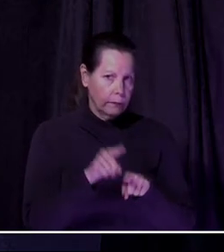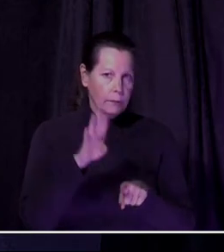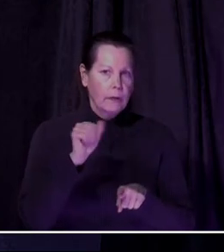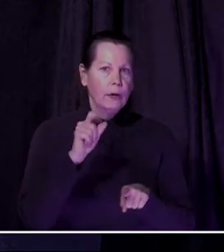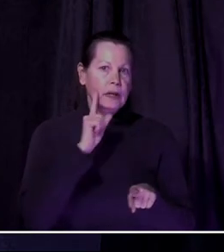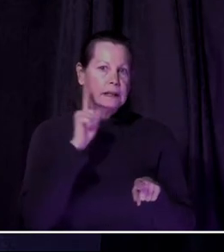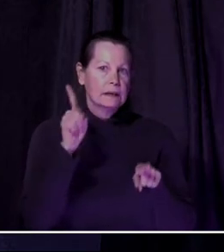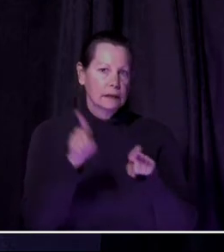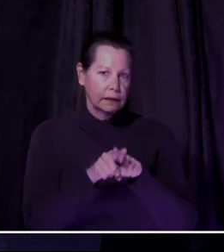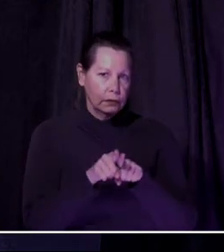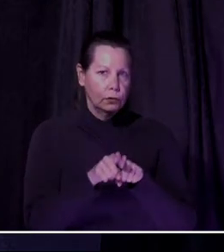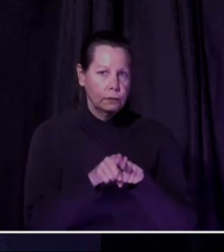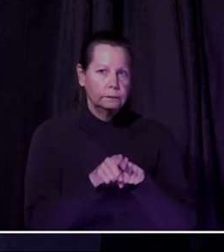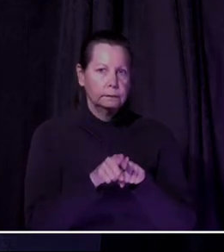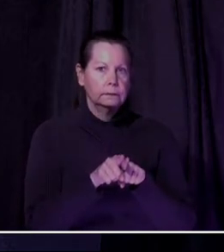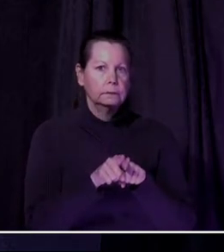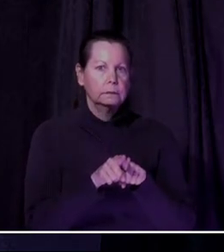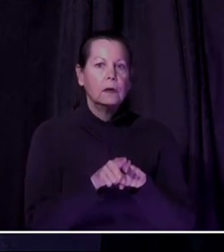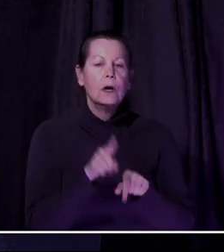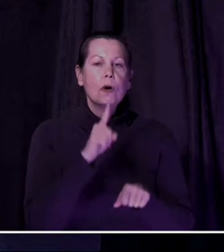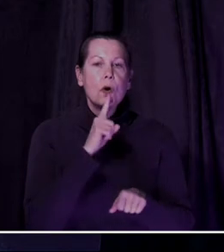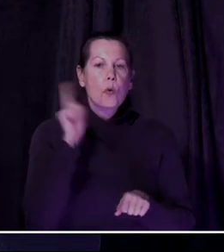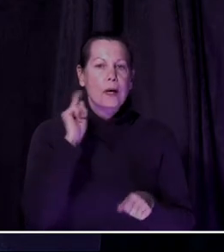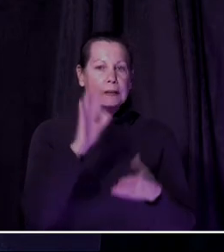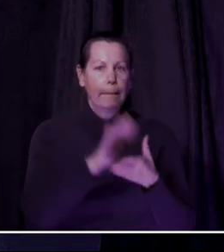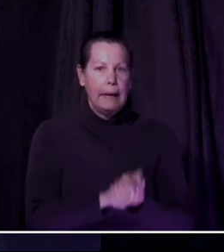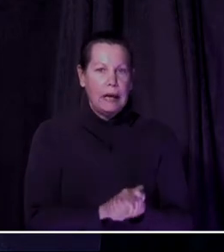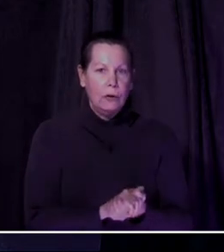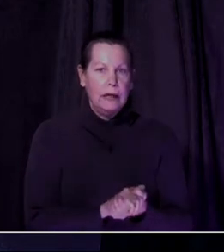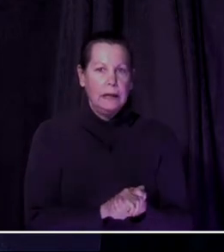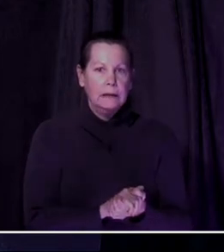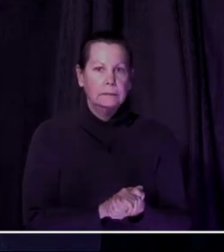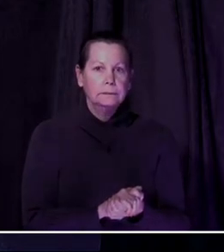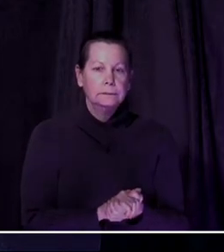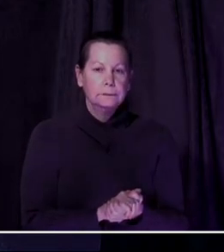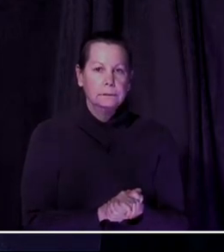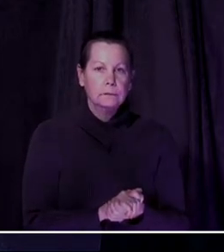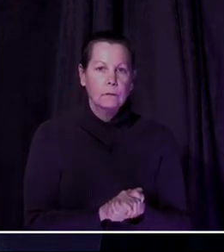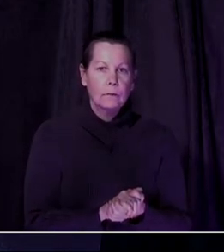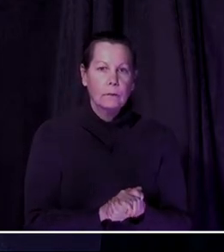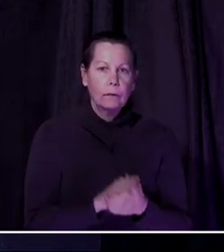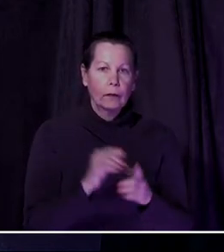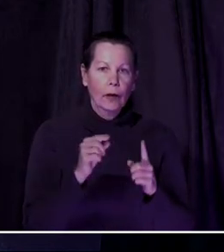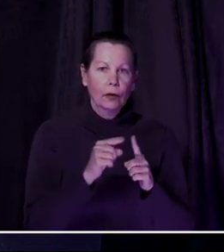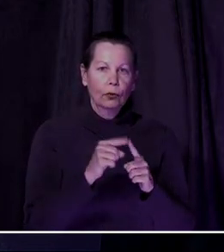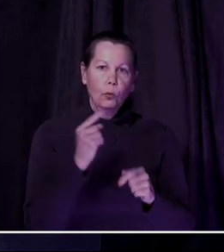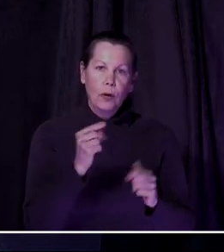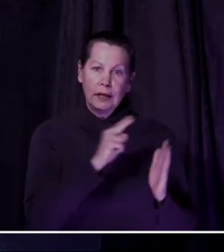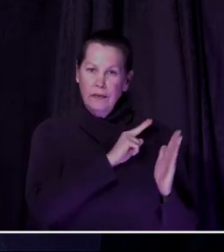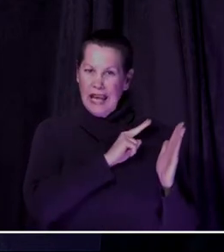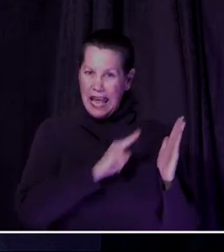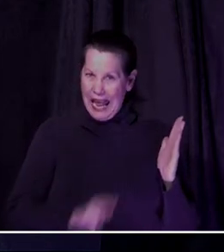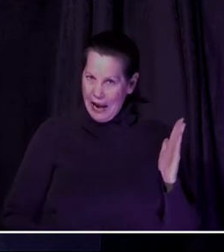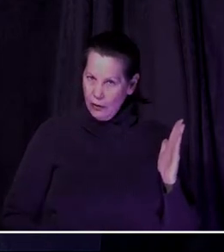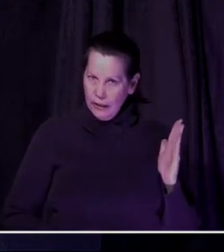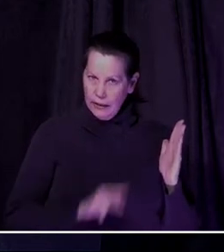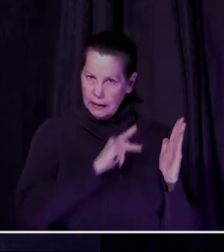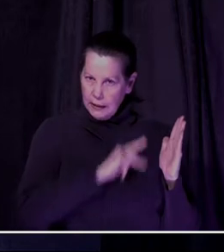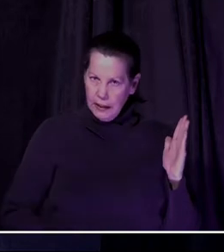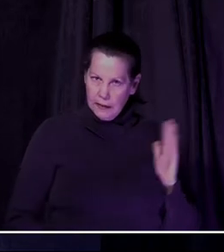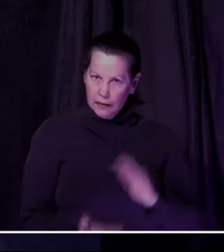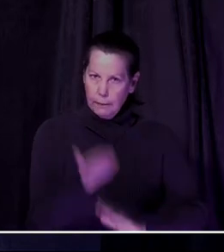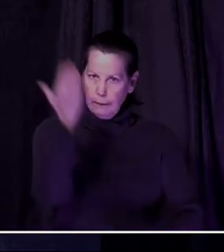Bernice was married to the Herods, one of the Herods before. And